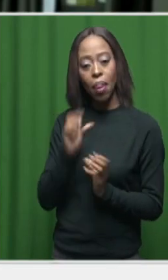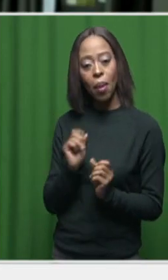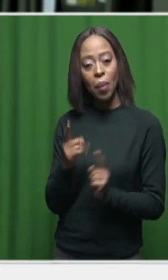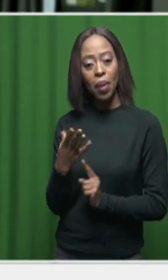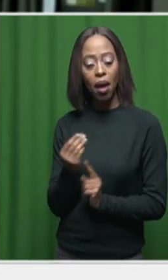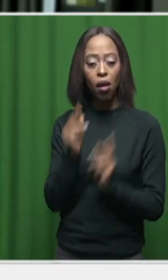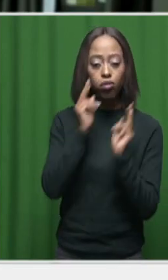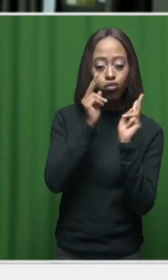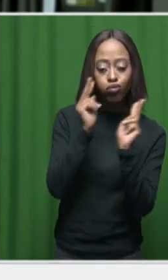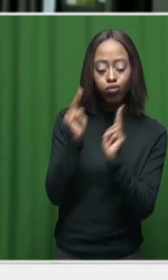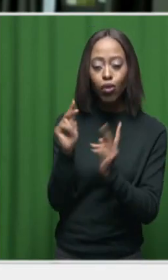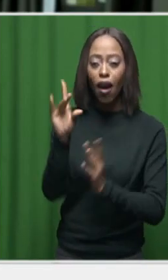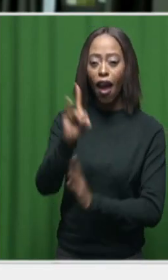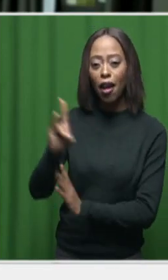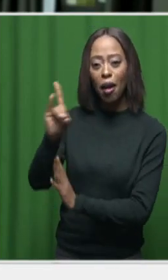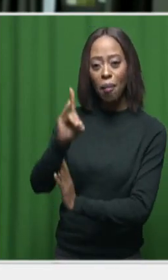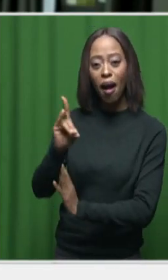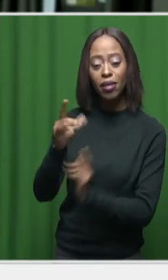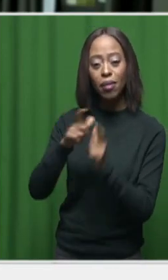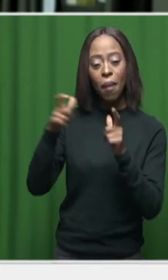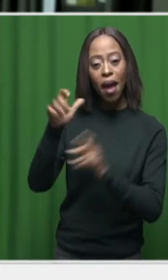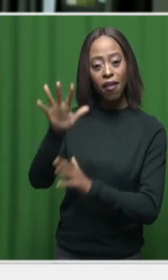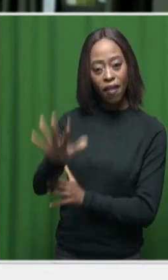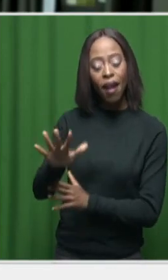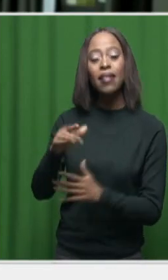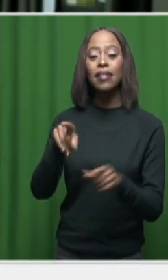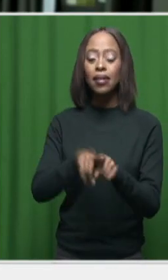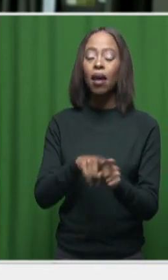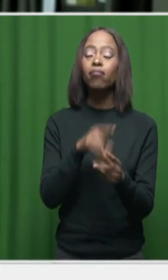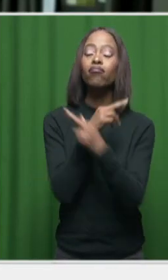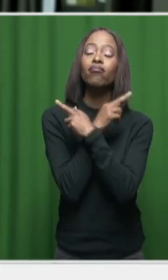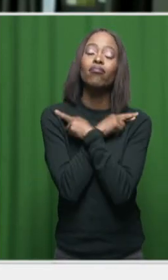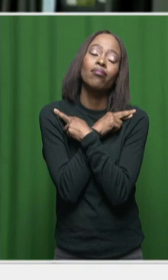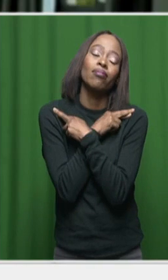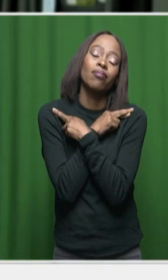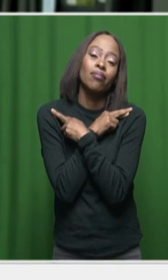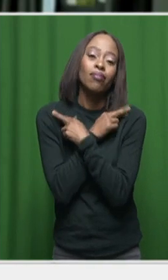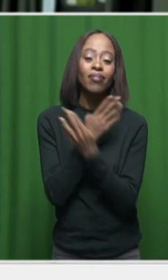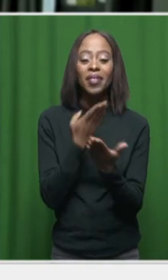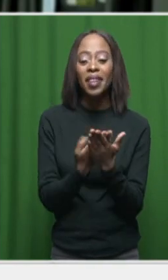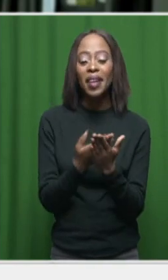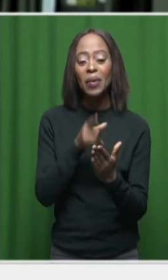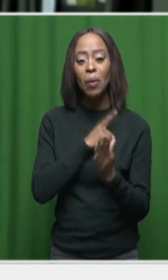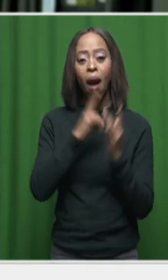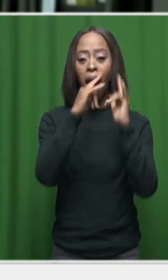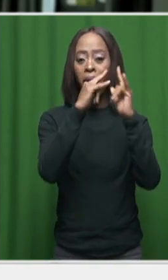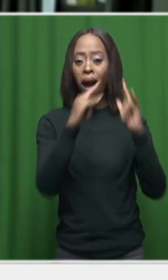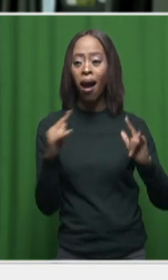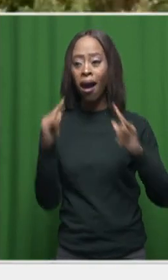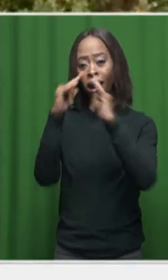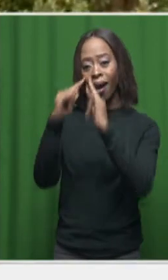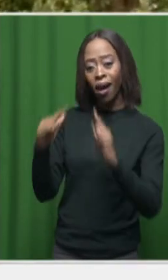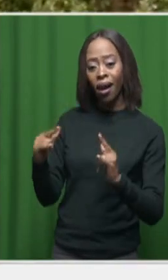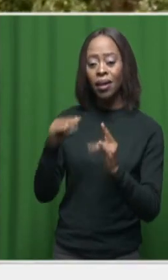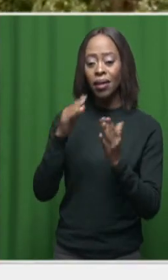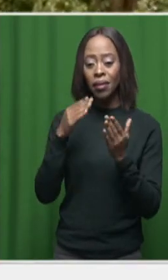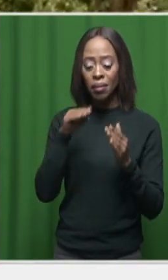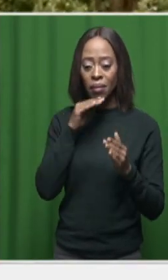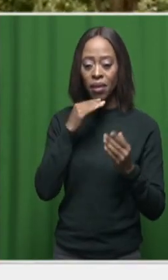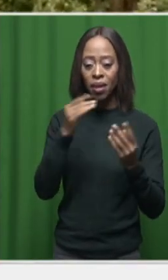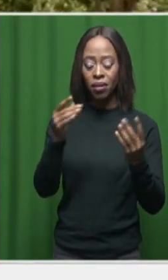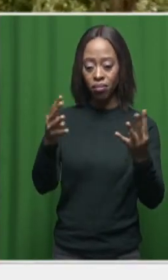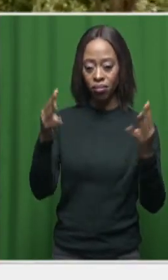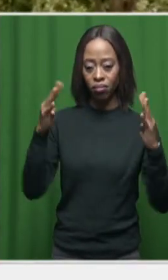to come and view the Big 5. You've got a chance to come and relax. You've got the luxury tents where you've got the wraparound